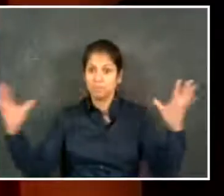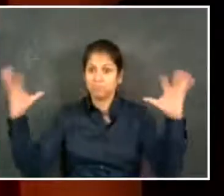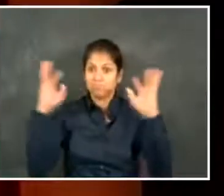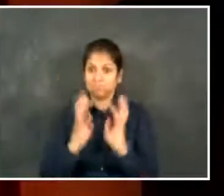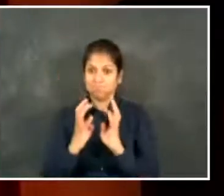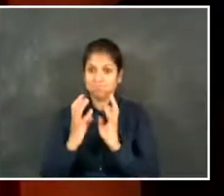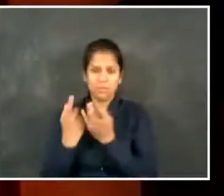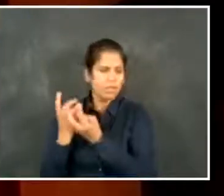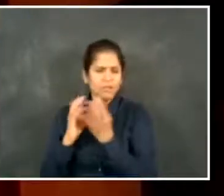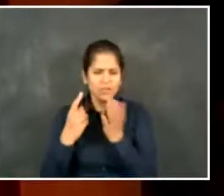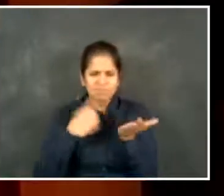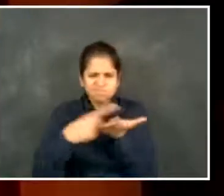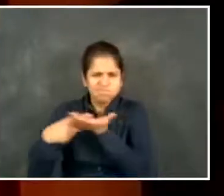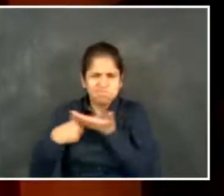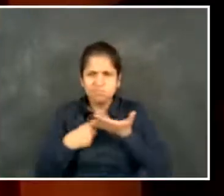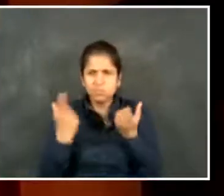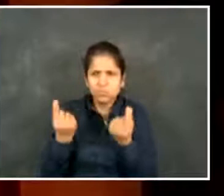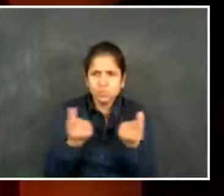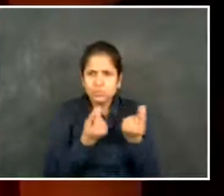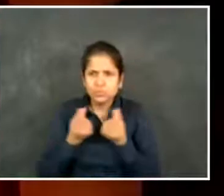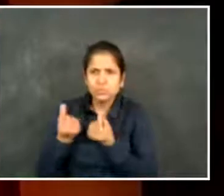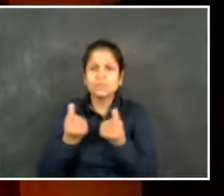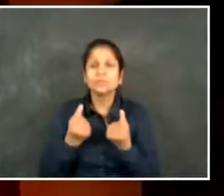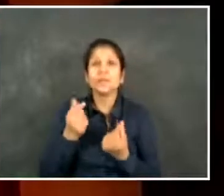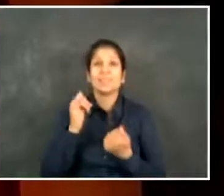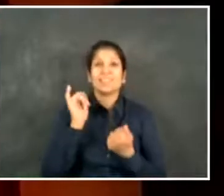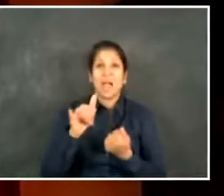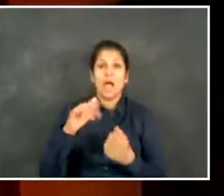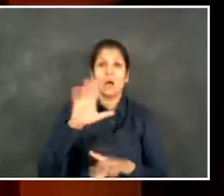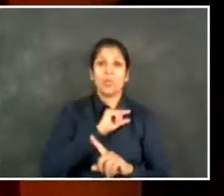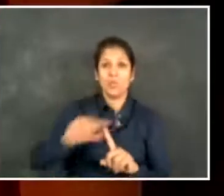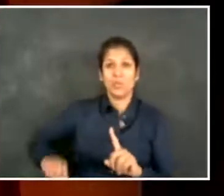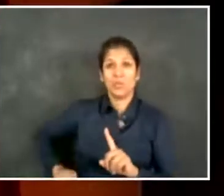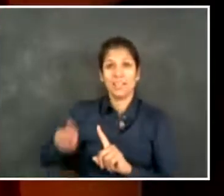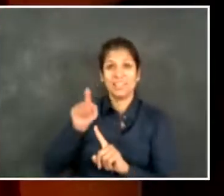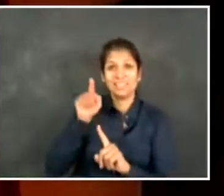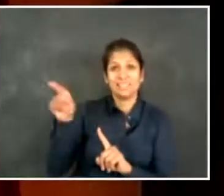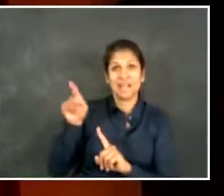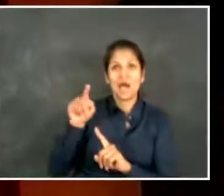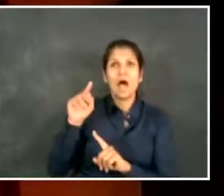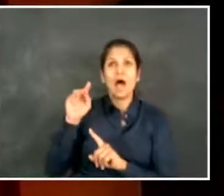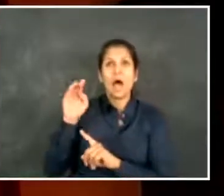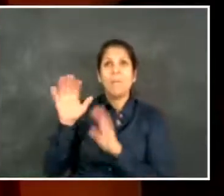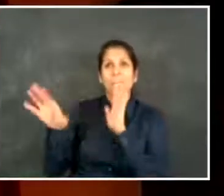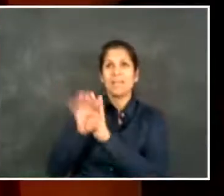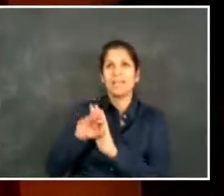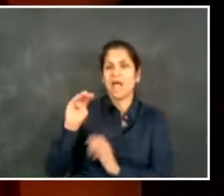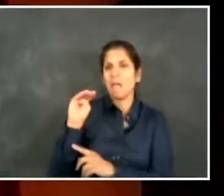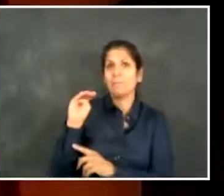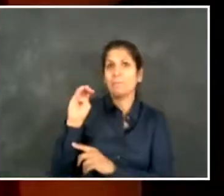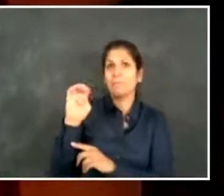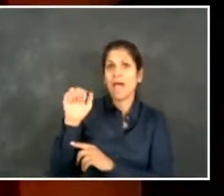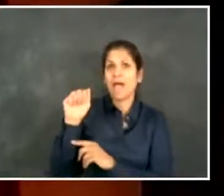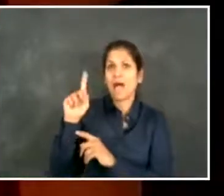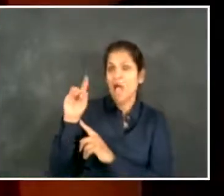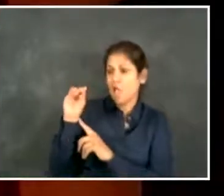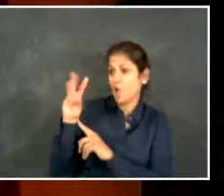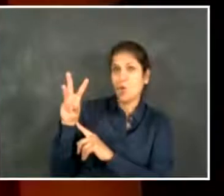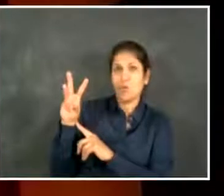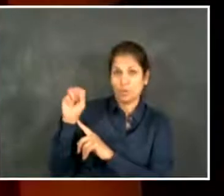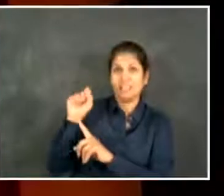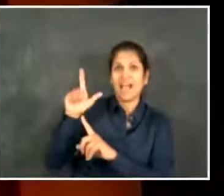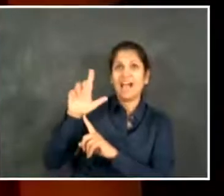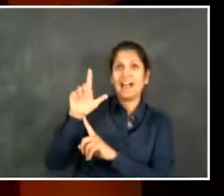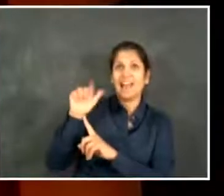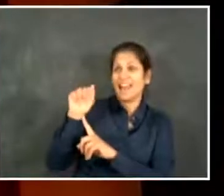Drive between Model Airplane Field and Meadow Lake Bridge parking lot. And I think we will have later in the release all the details about the